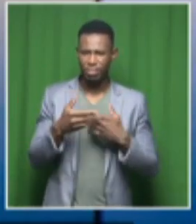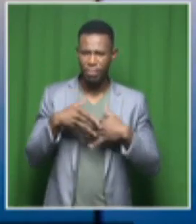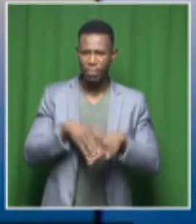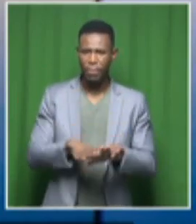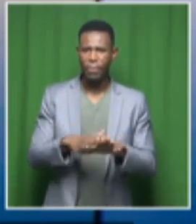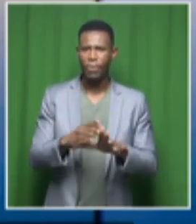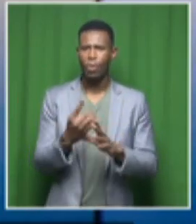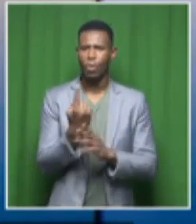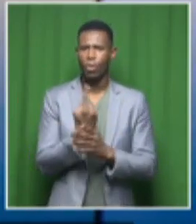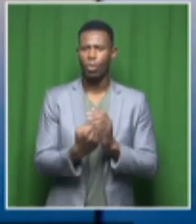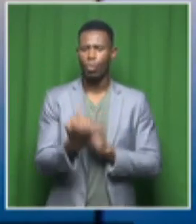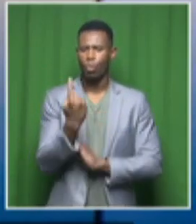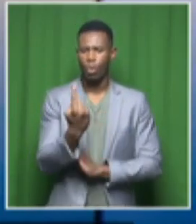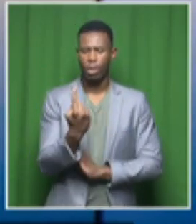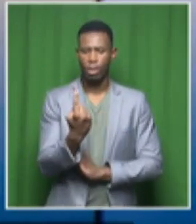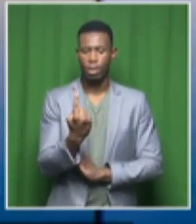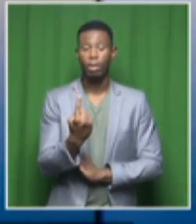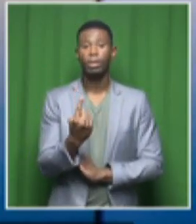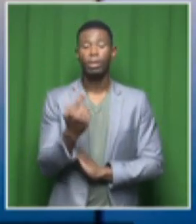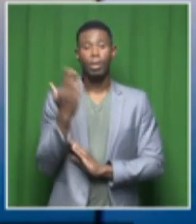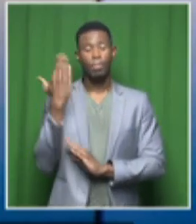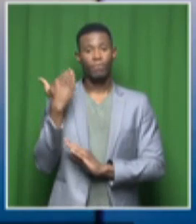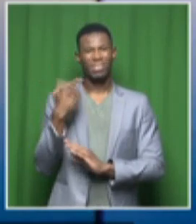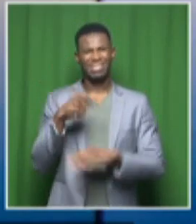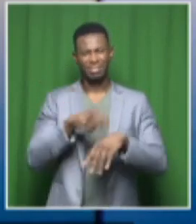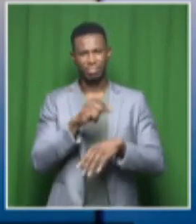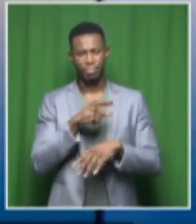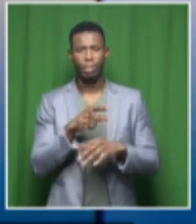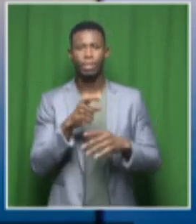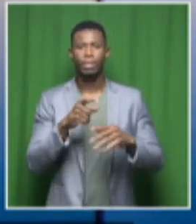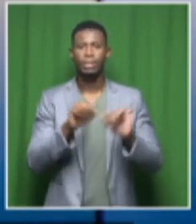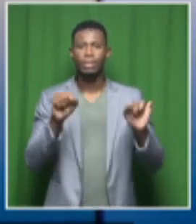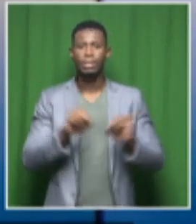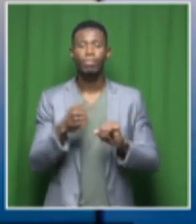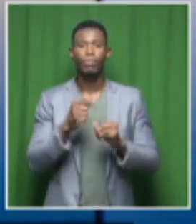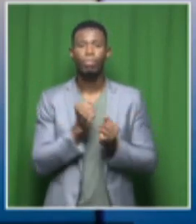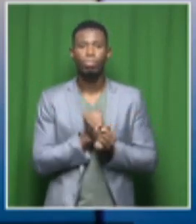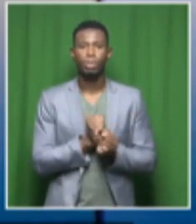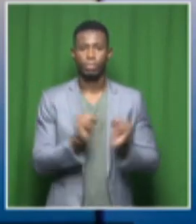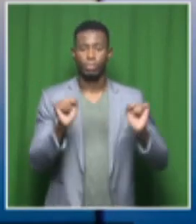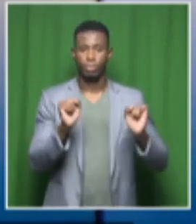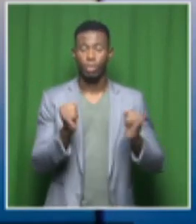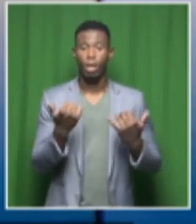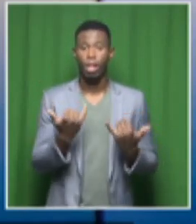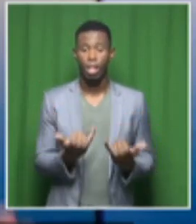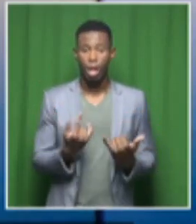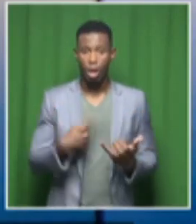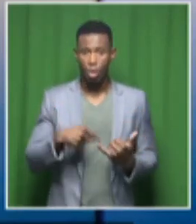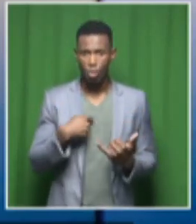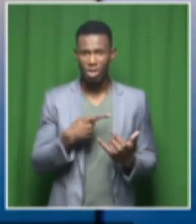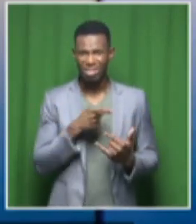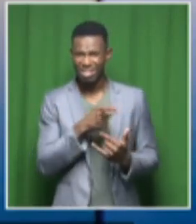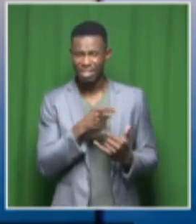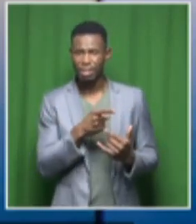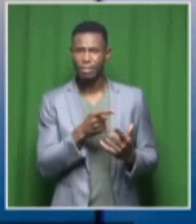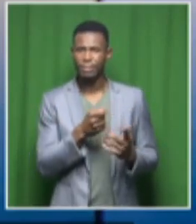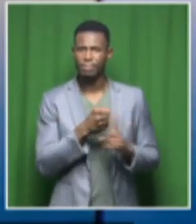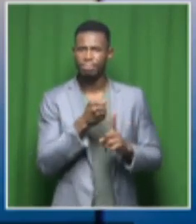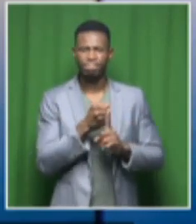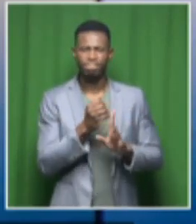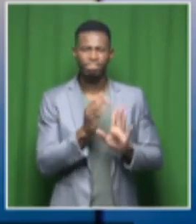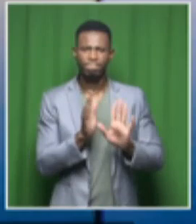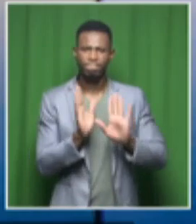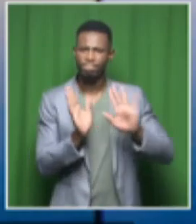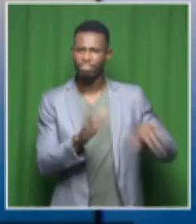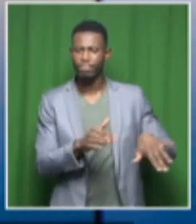was, if you investigate, it was a system of democracy. So we now had pushed that one and then adopted the Western system